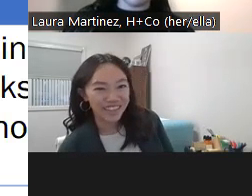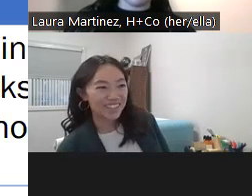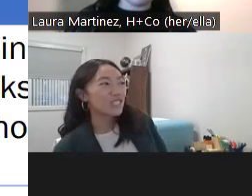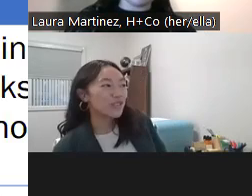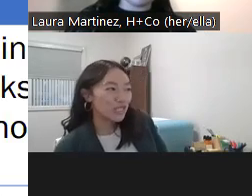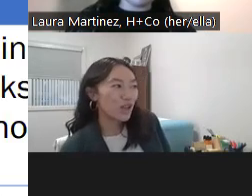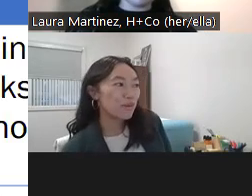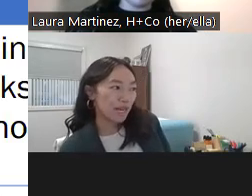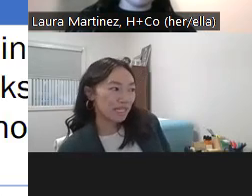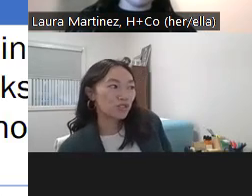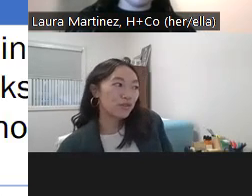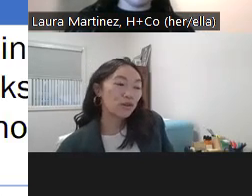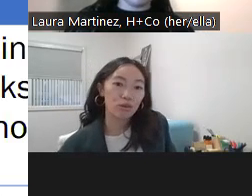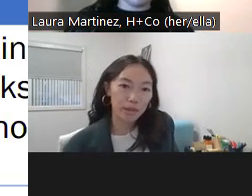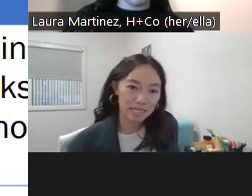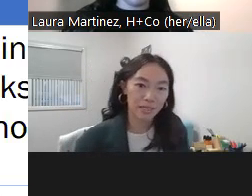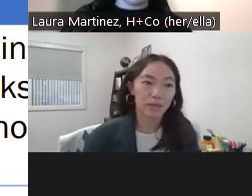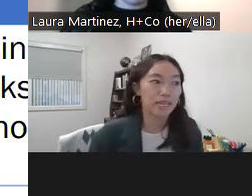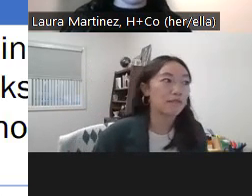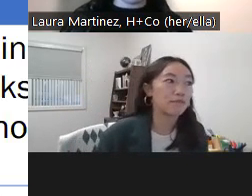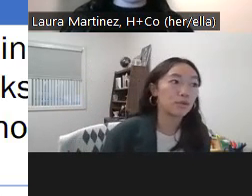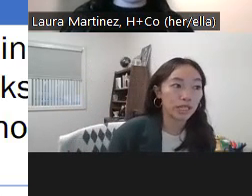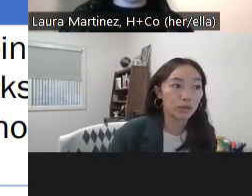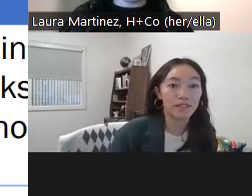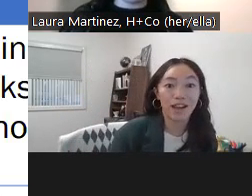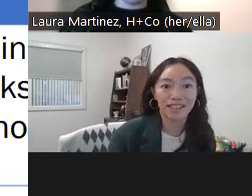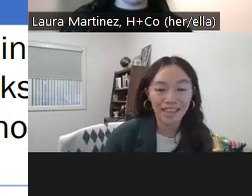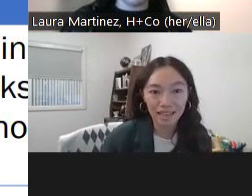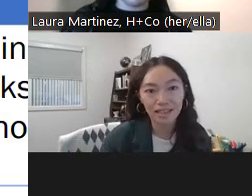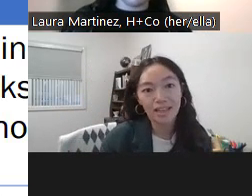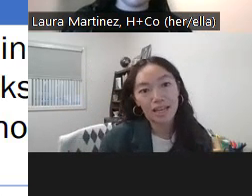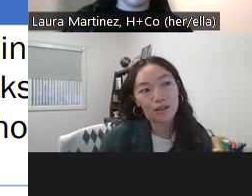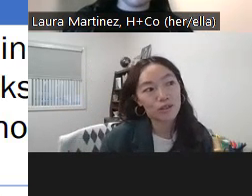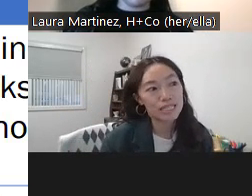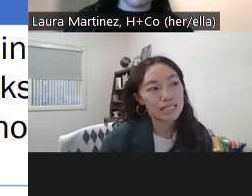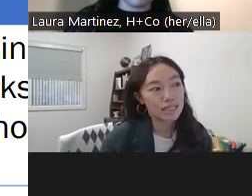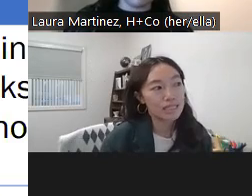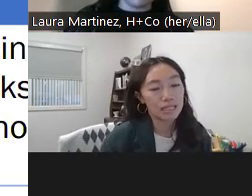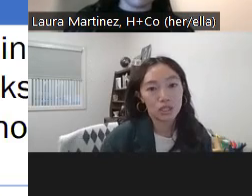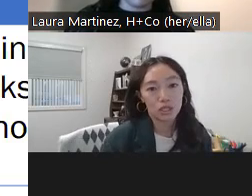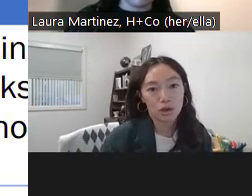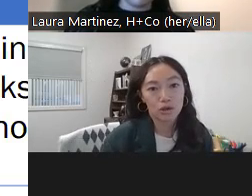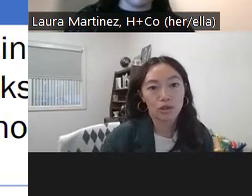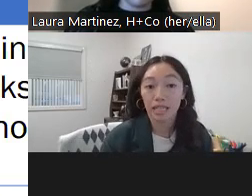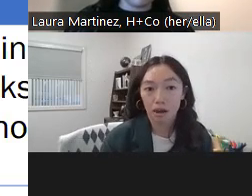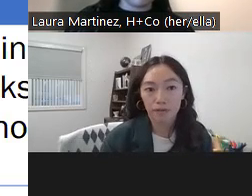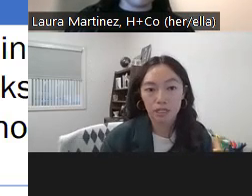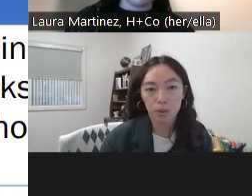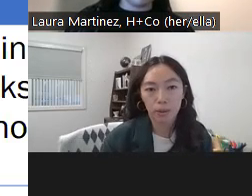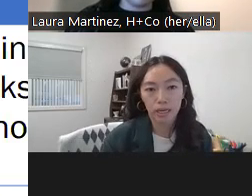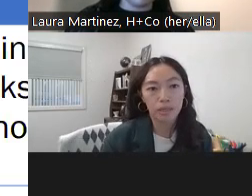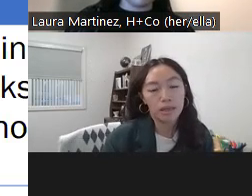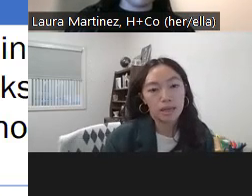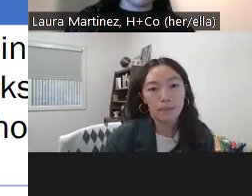So again, tune-in, tune-up and passenger vehicle replacement, we have been working with Valley CAN and also the CSC to start kicking off